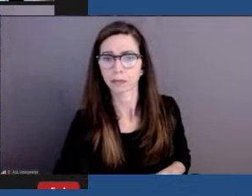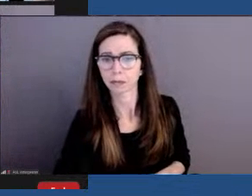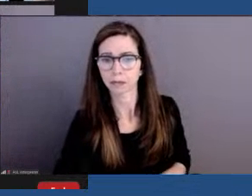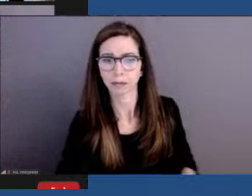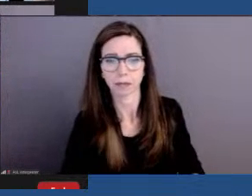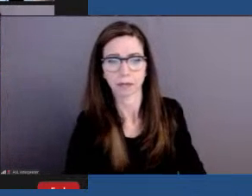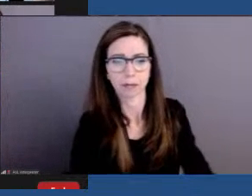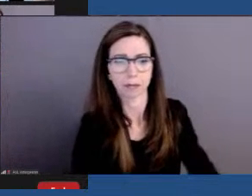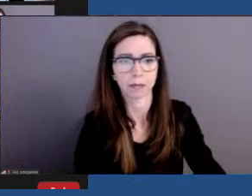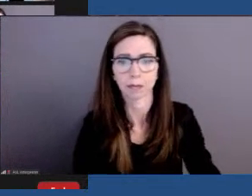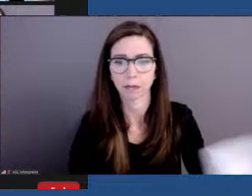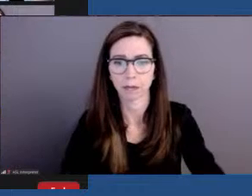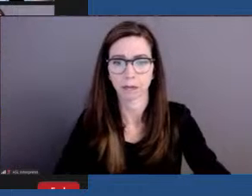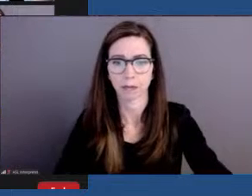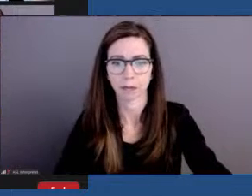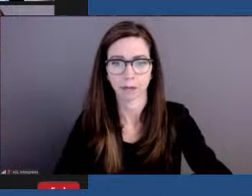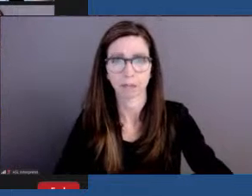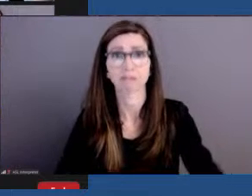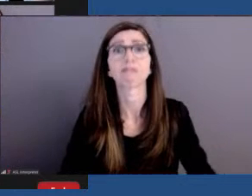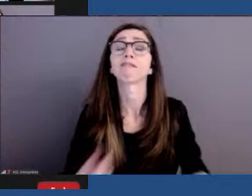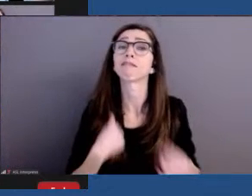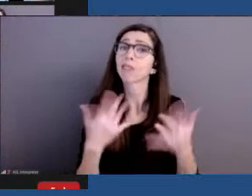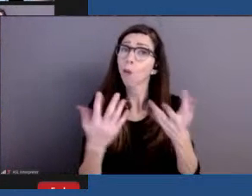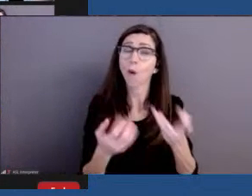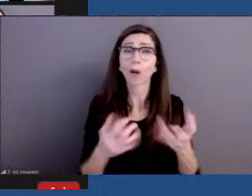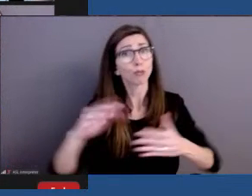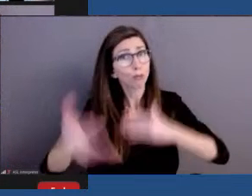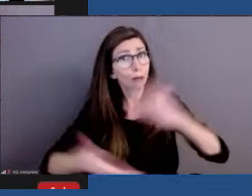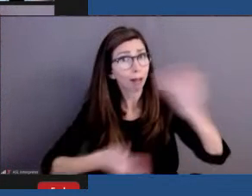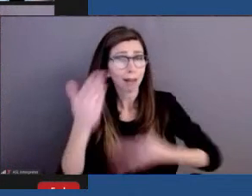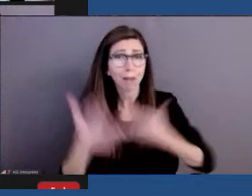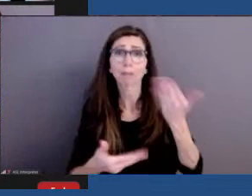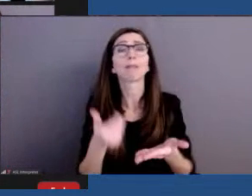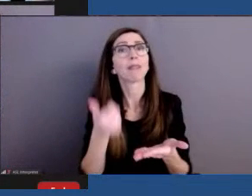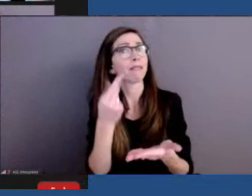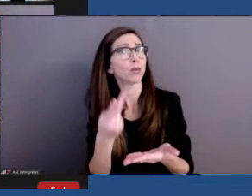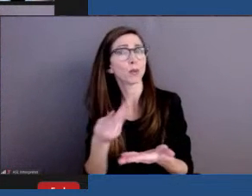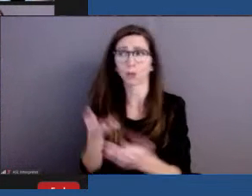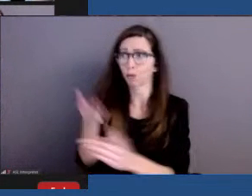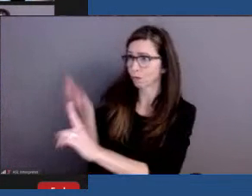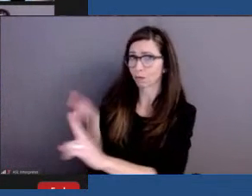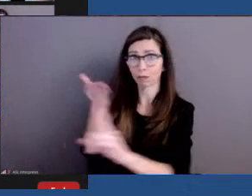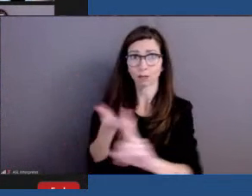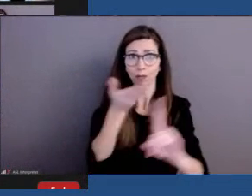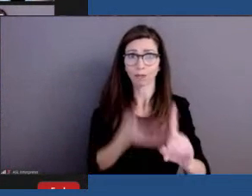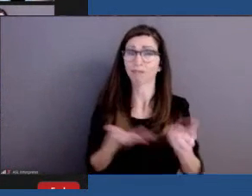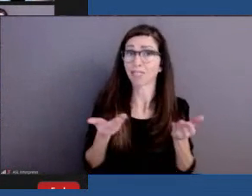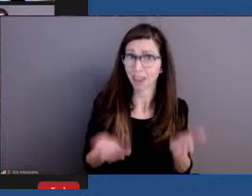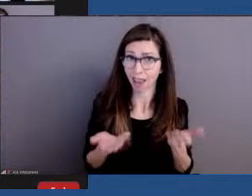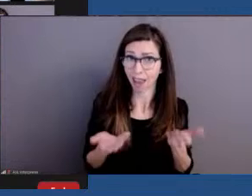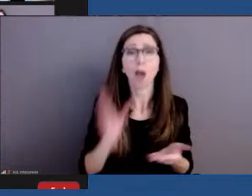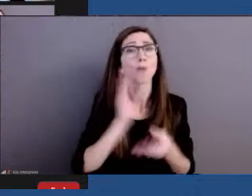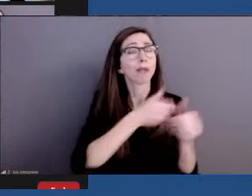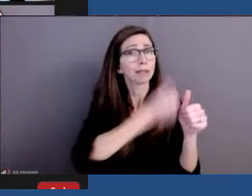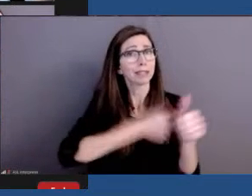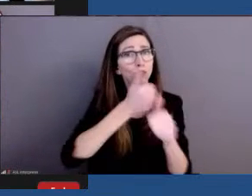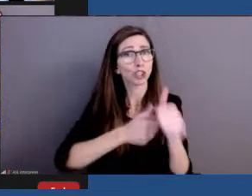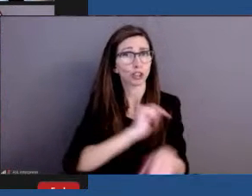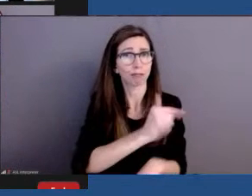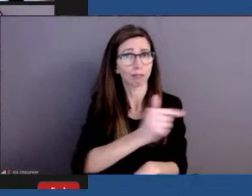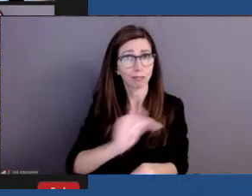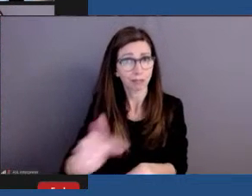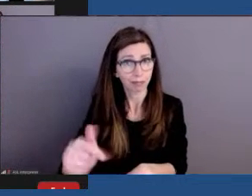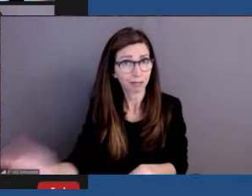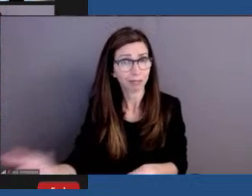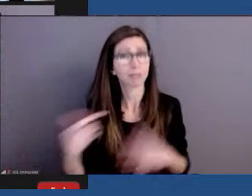I'd like to welcome a few dignitaries to the event. We'll be hearing from each of them today. Mayor